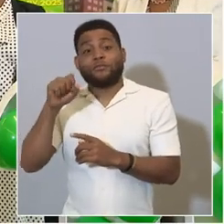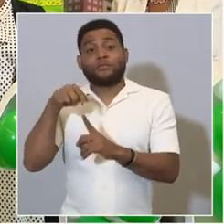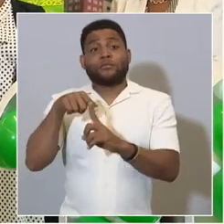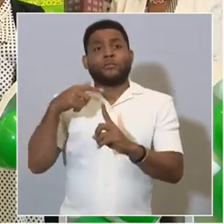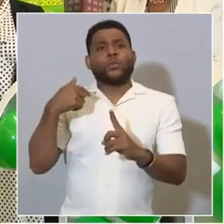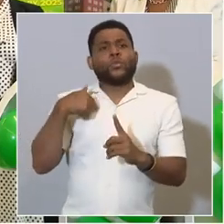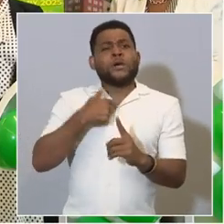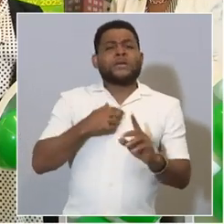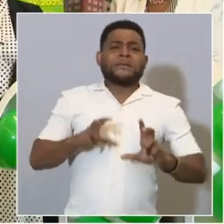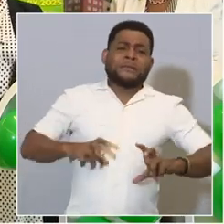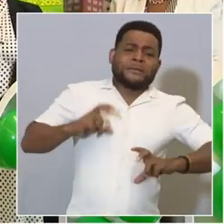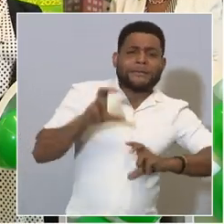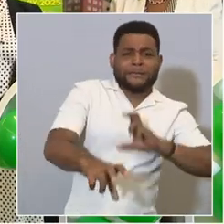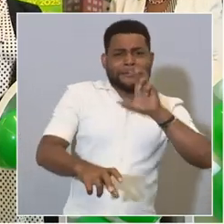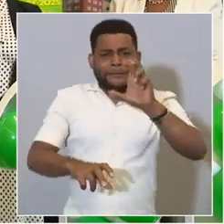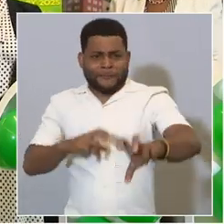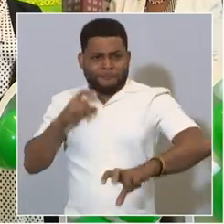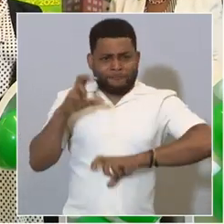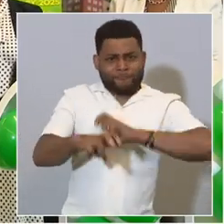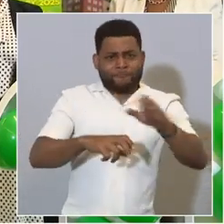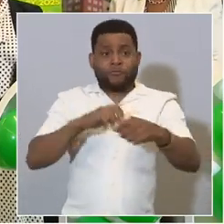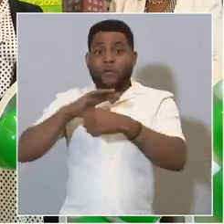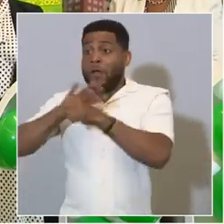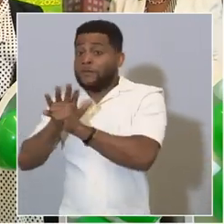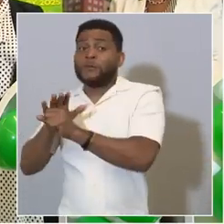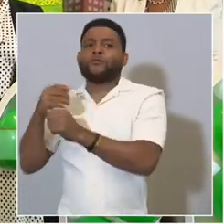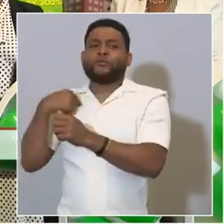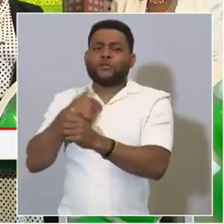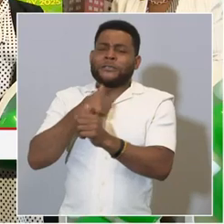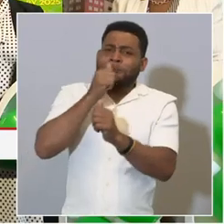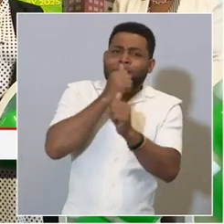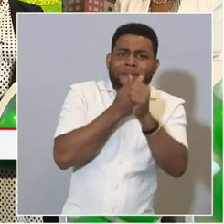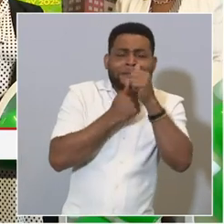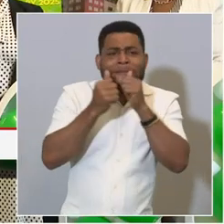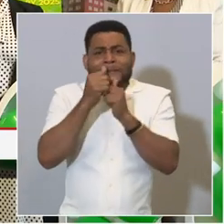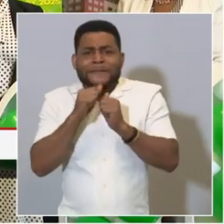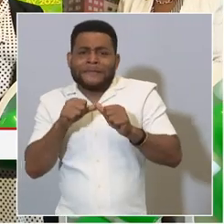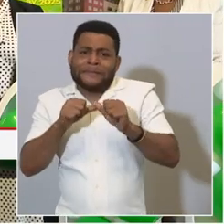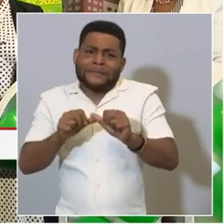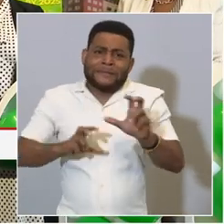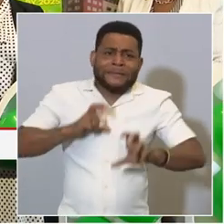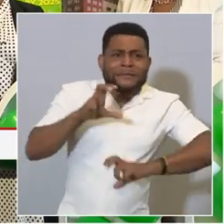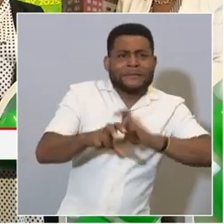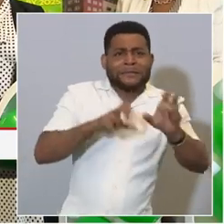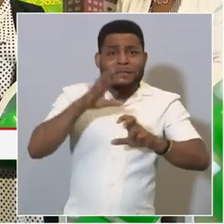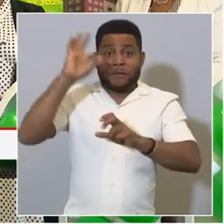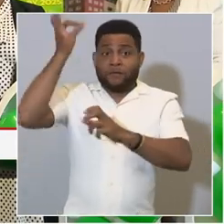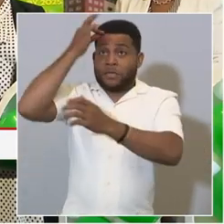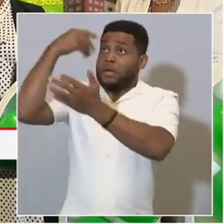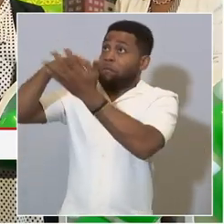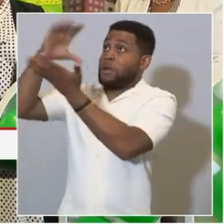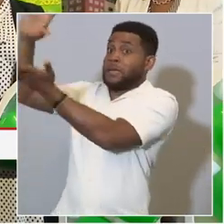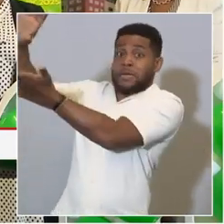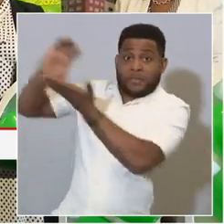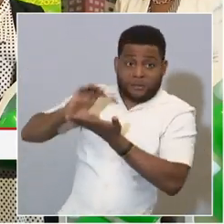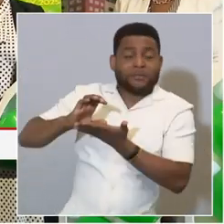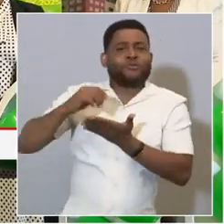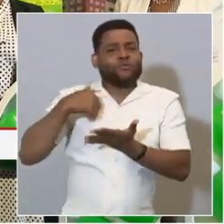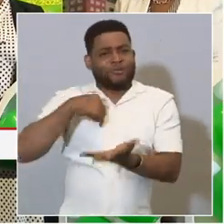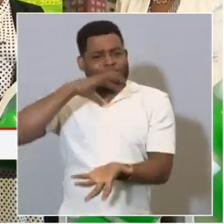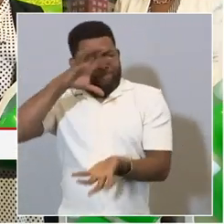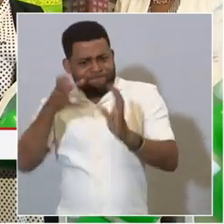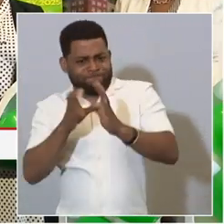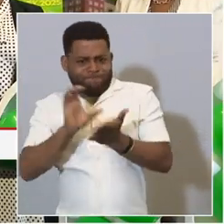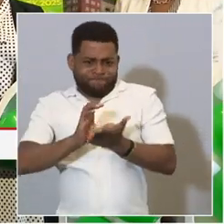at how we could maximize federal relief funding to build more housing. And we kept working with our partners across